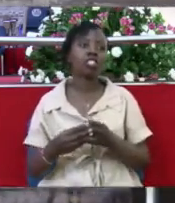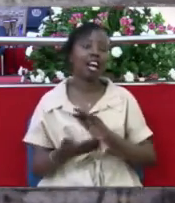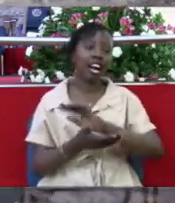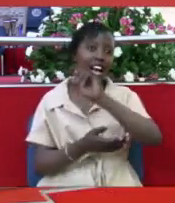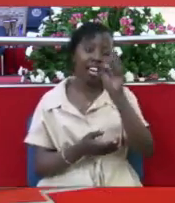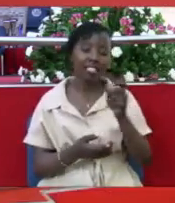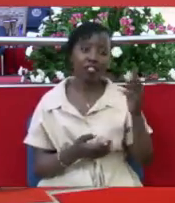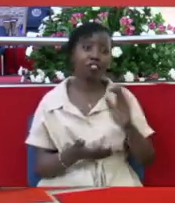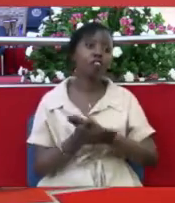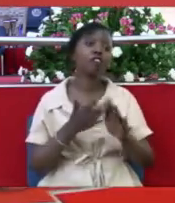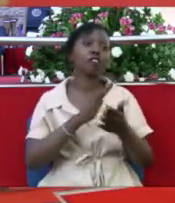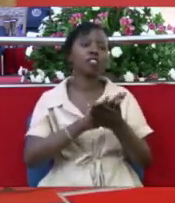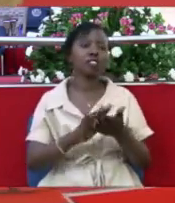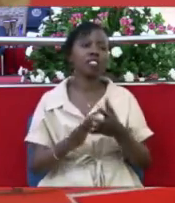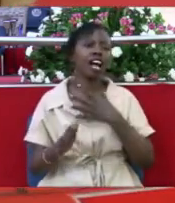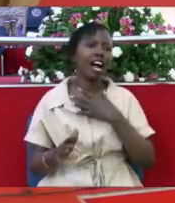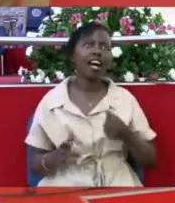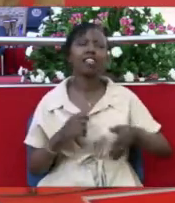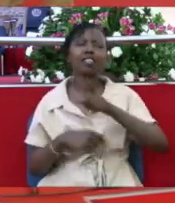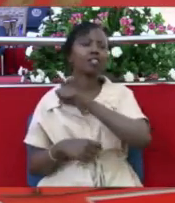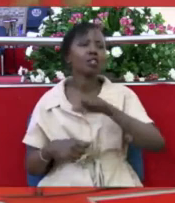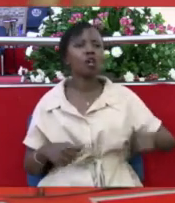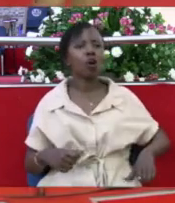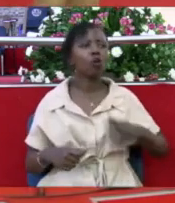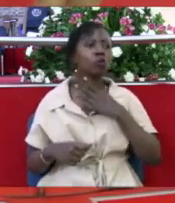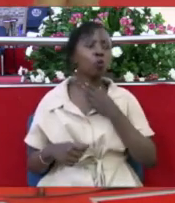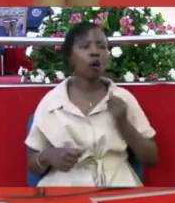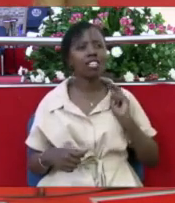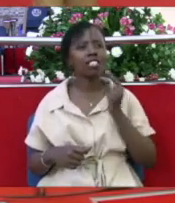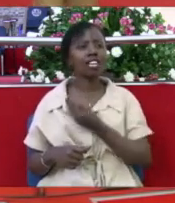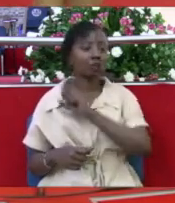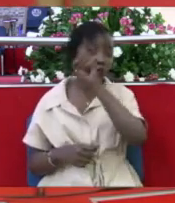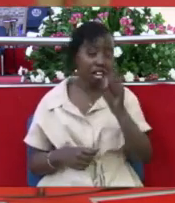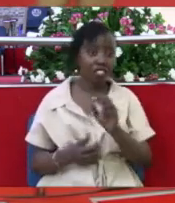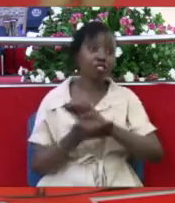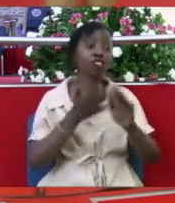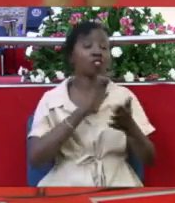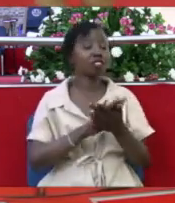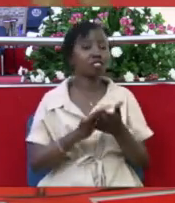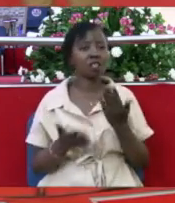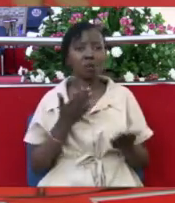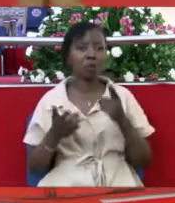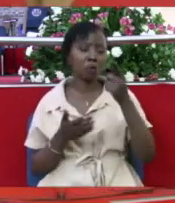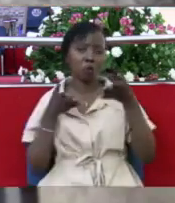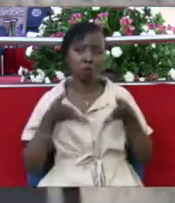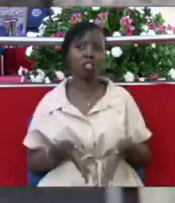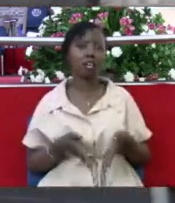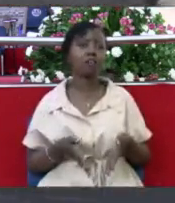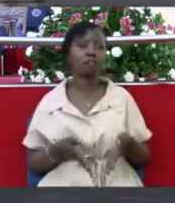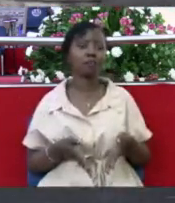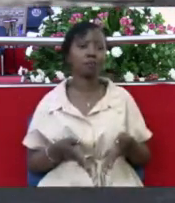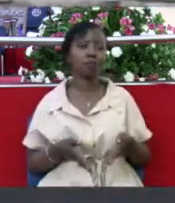na toba. And the Lord requires it of us. Na Mungu anahitaji kutoka kwetu. Have you been here? Je, umekuwa hapa? Are you